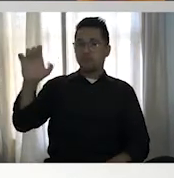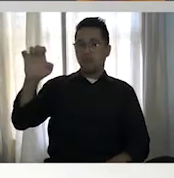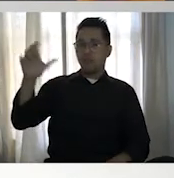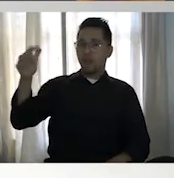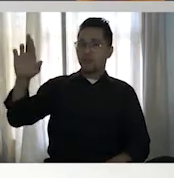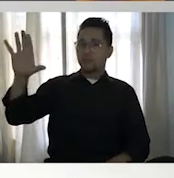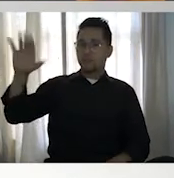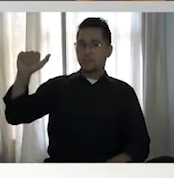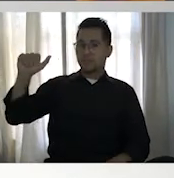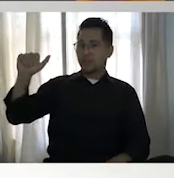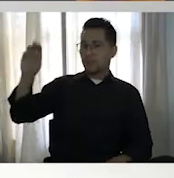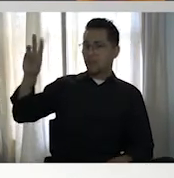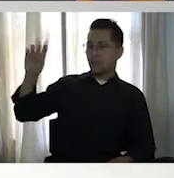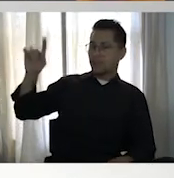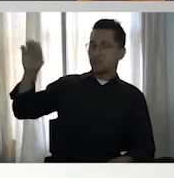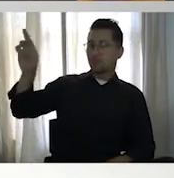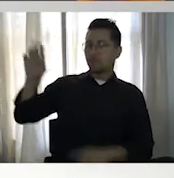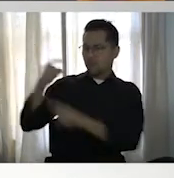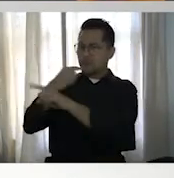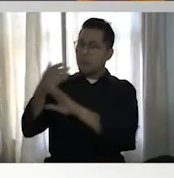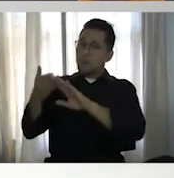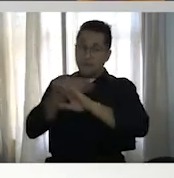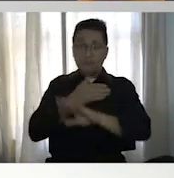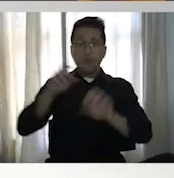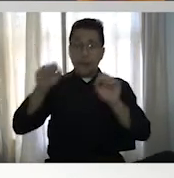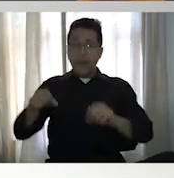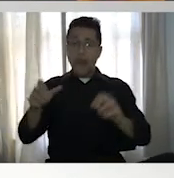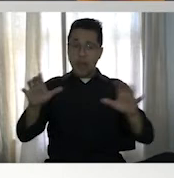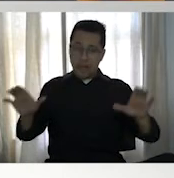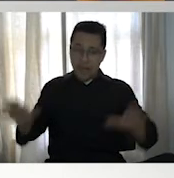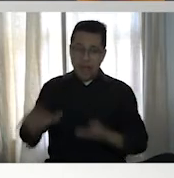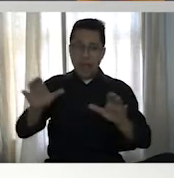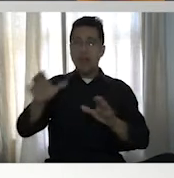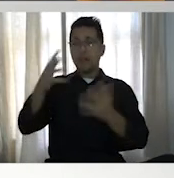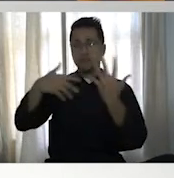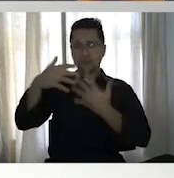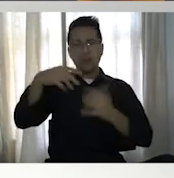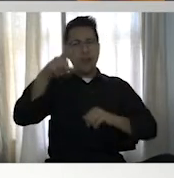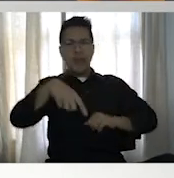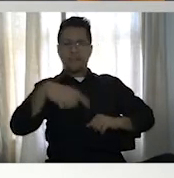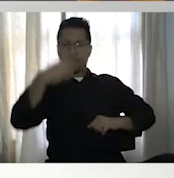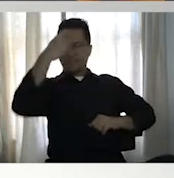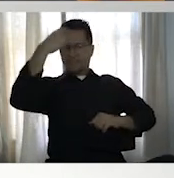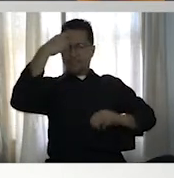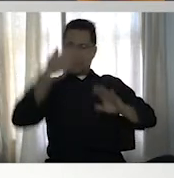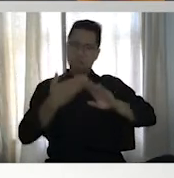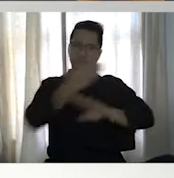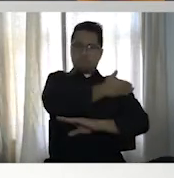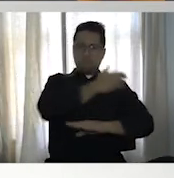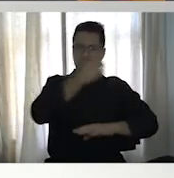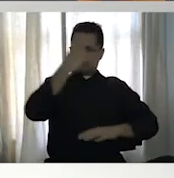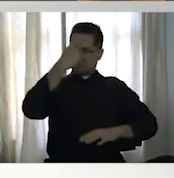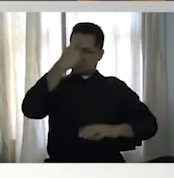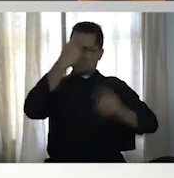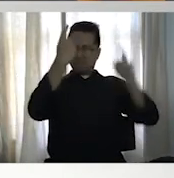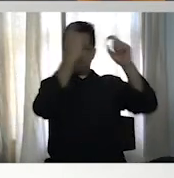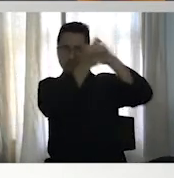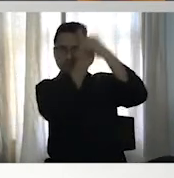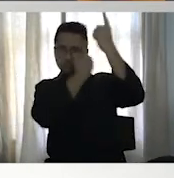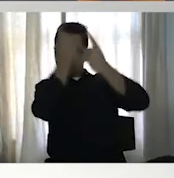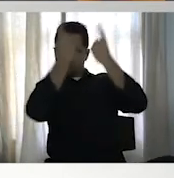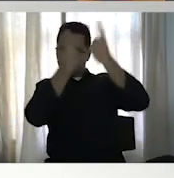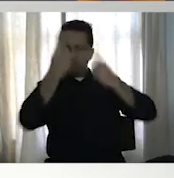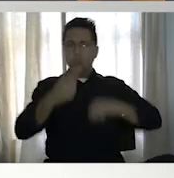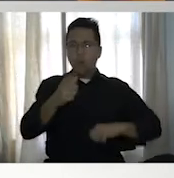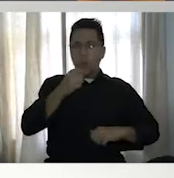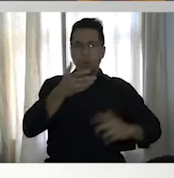that says, before you can act social, you have to be able to think social. You have to be able to think about who you're talking to,